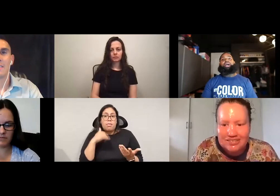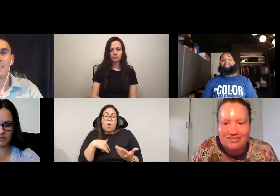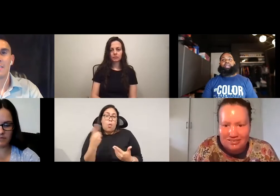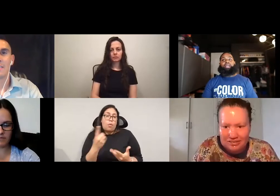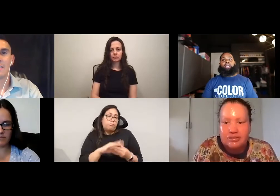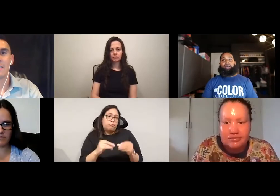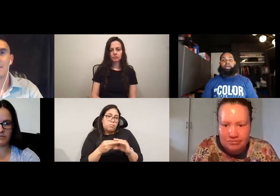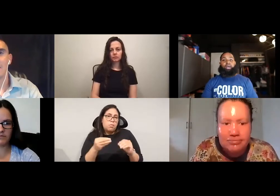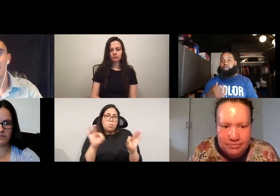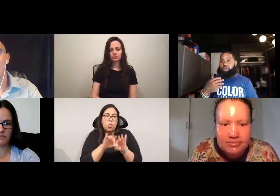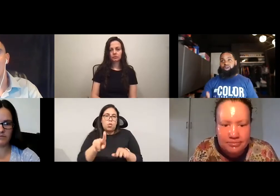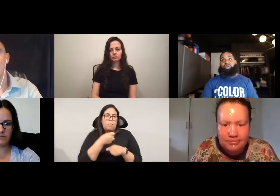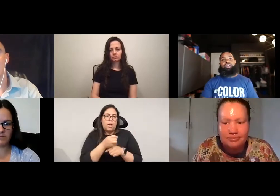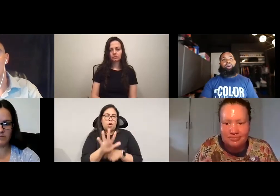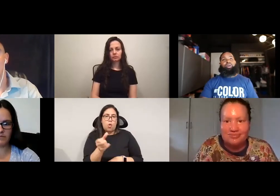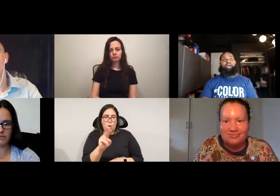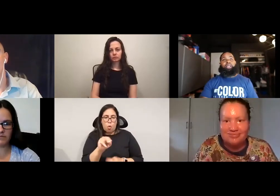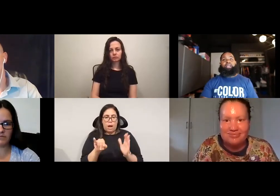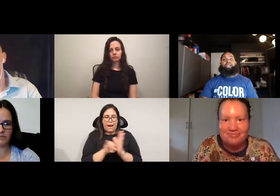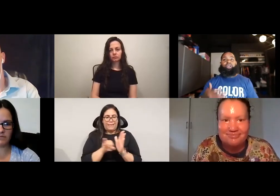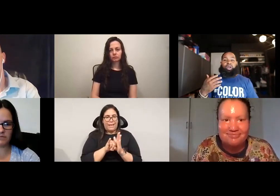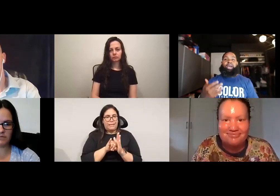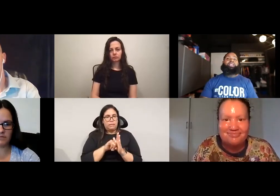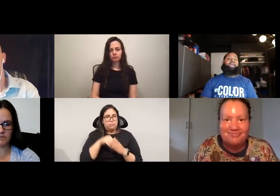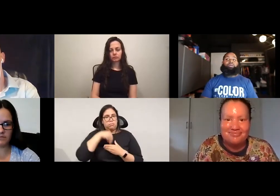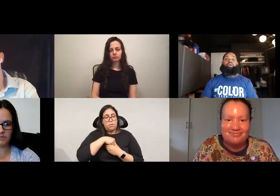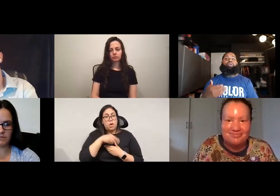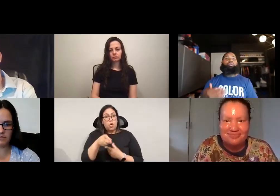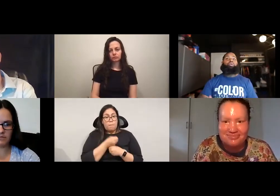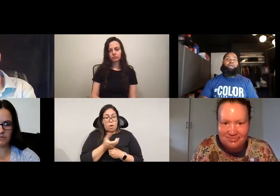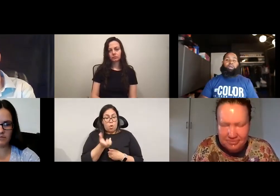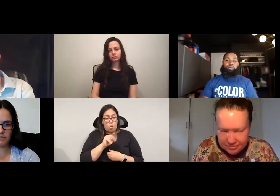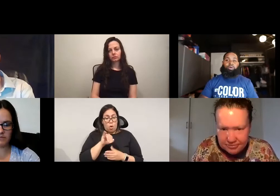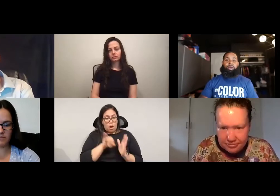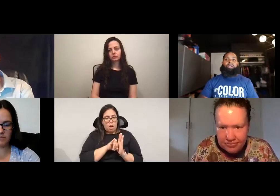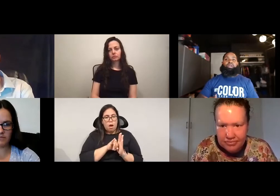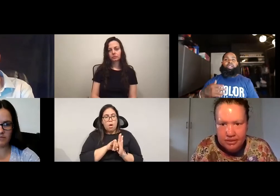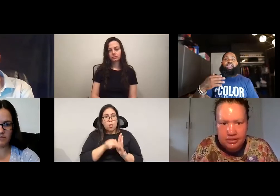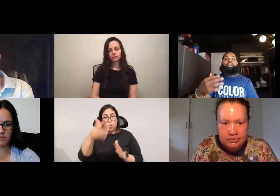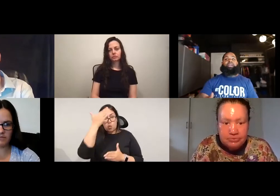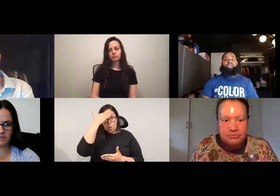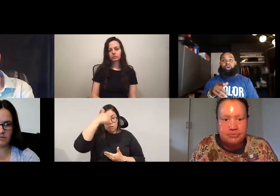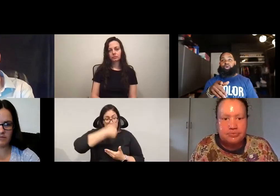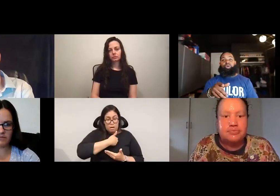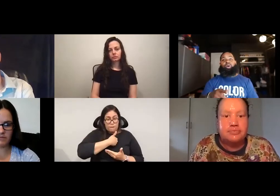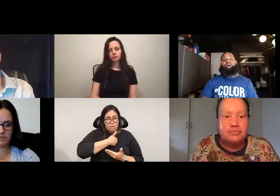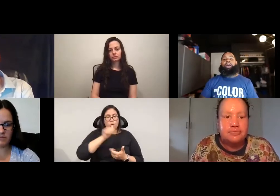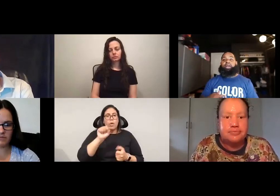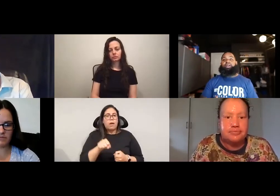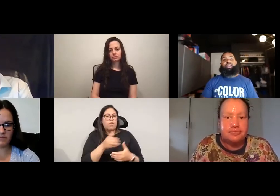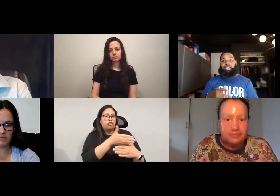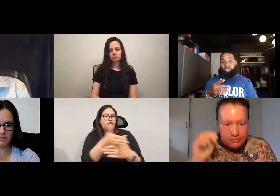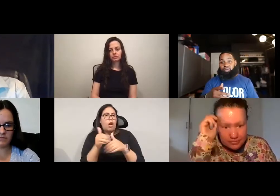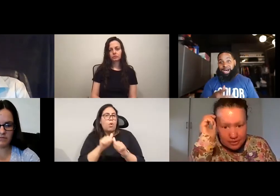your own identity. And when you can create your own identity, you can educate more and more people so that they can understand who you are